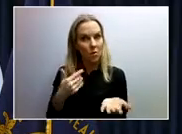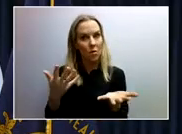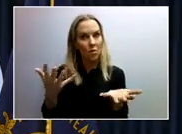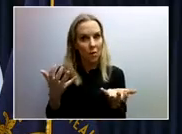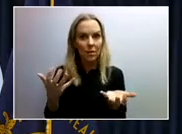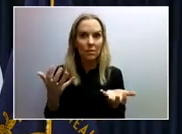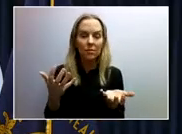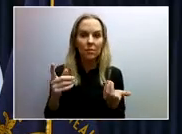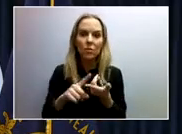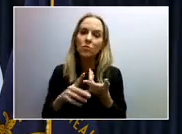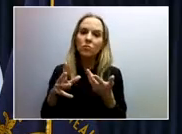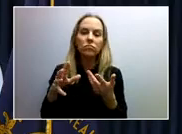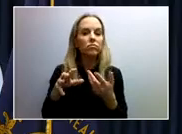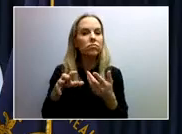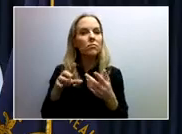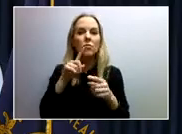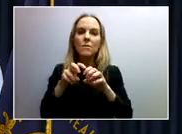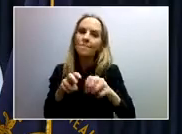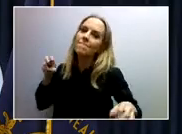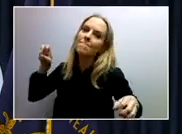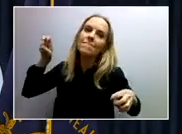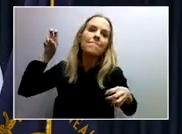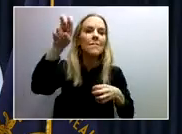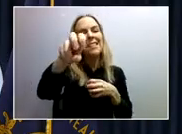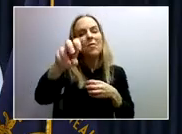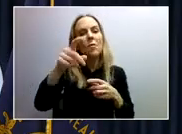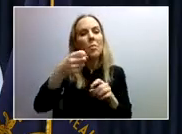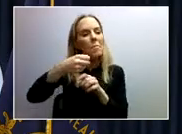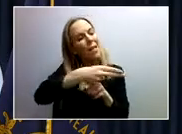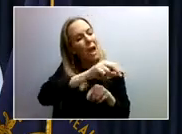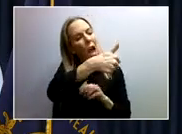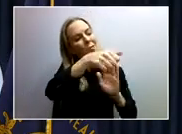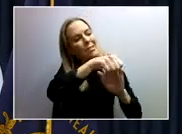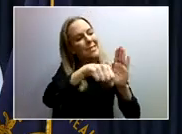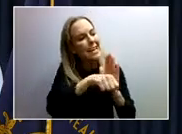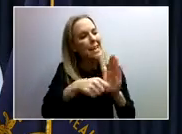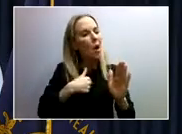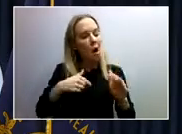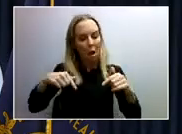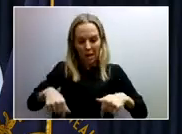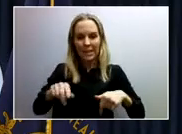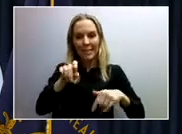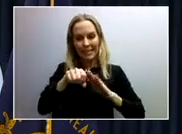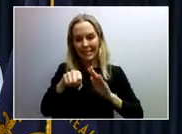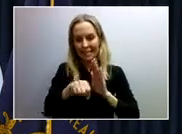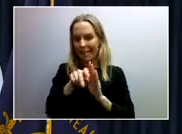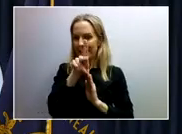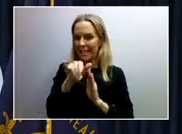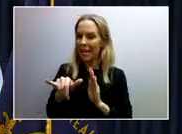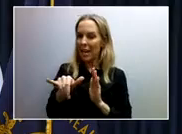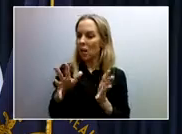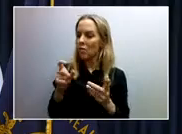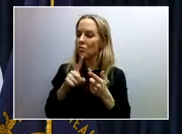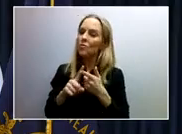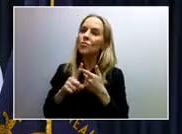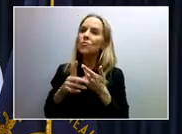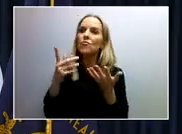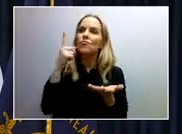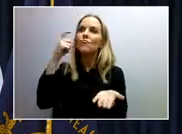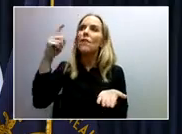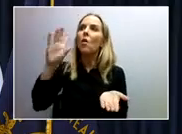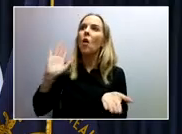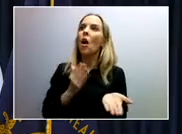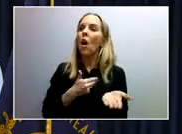destiny, if we want to leapfrog those 30 states, if we want our state to be everything we've ever dreamed of for our kids, we got to work for